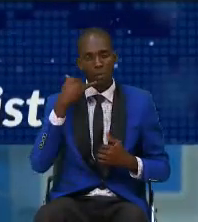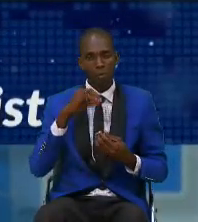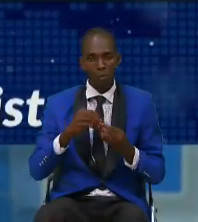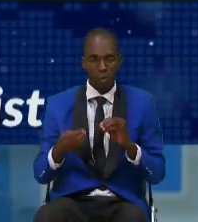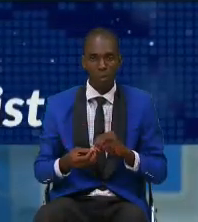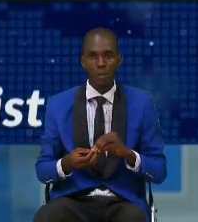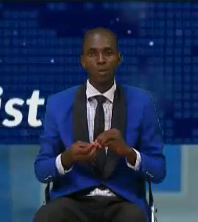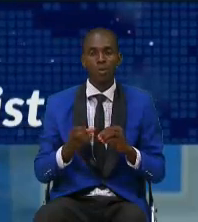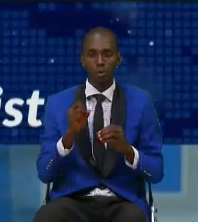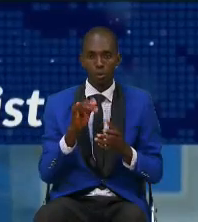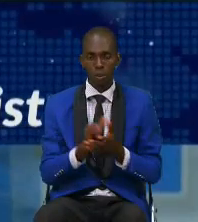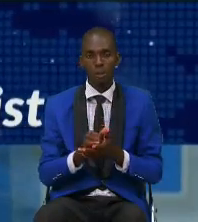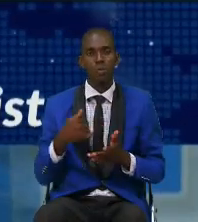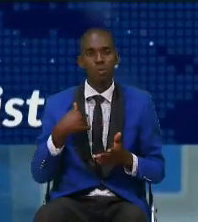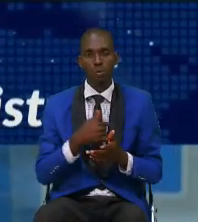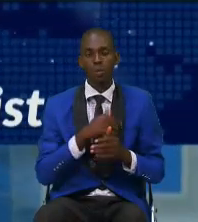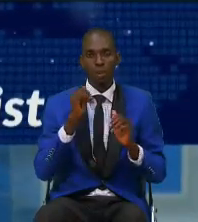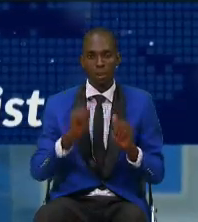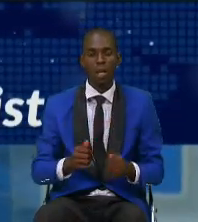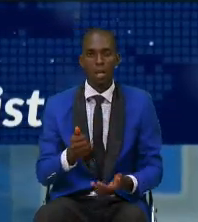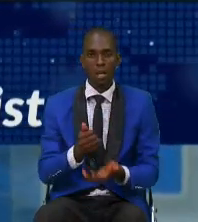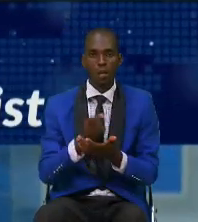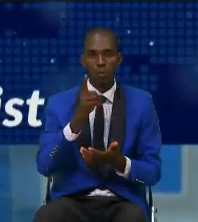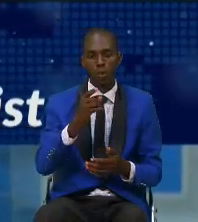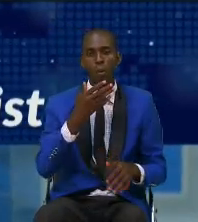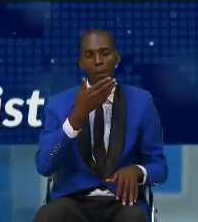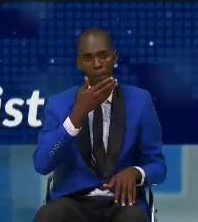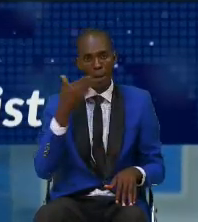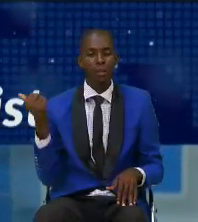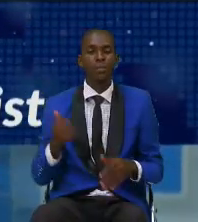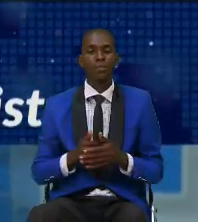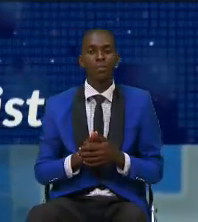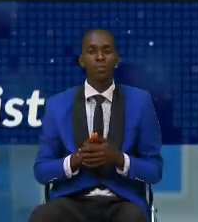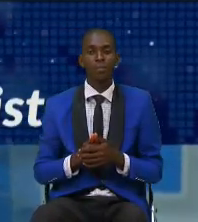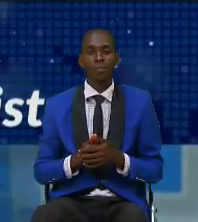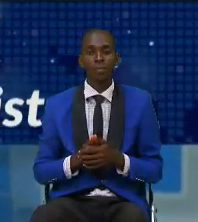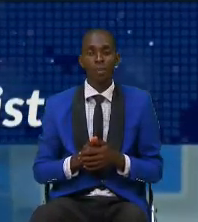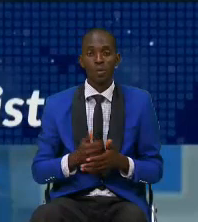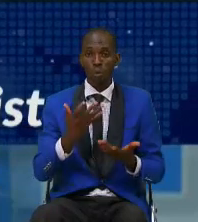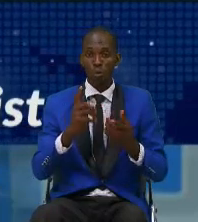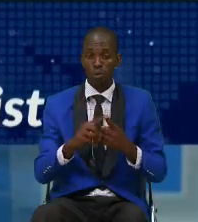by sending such details to the WhatsApp number